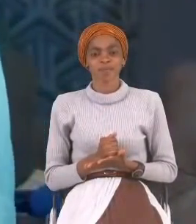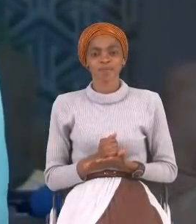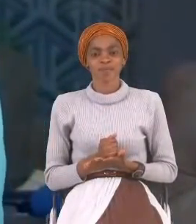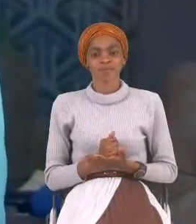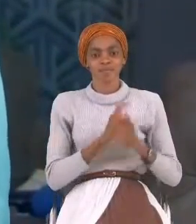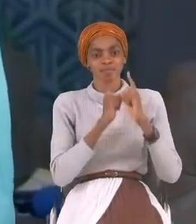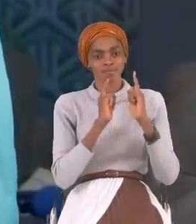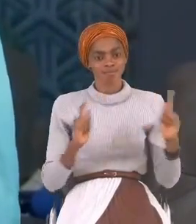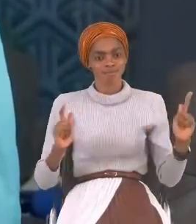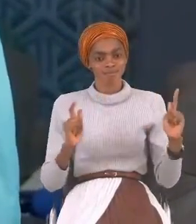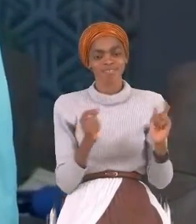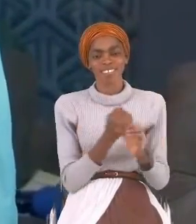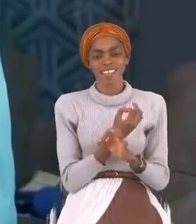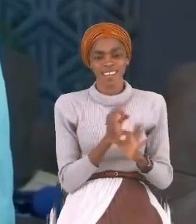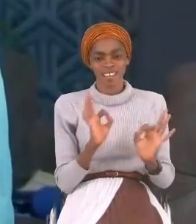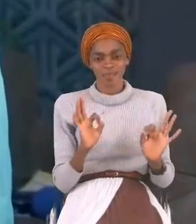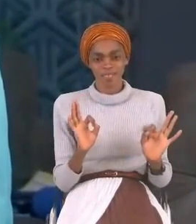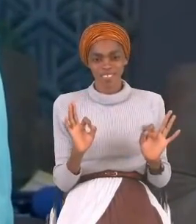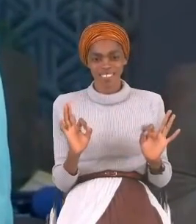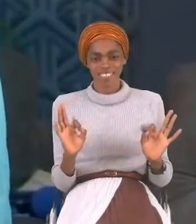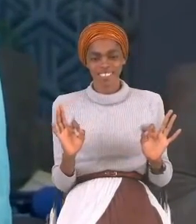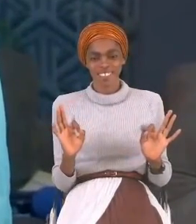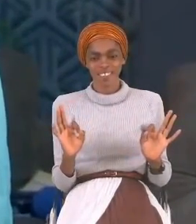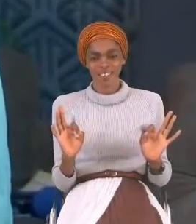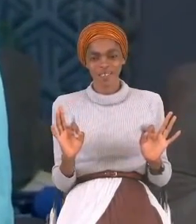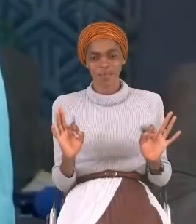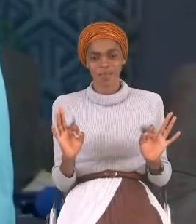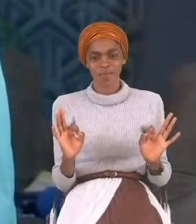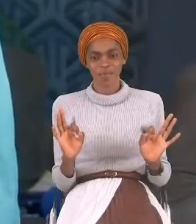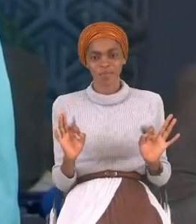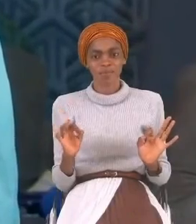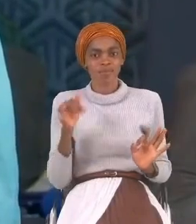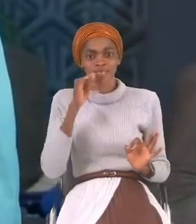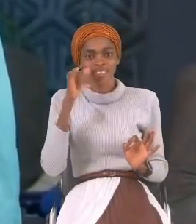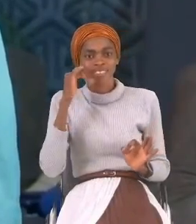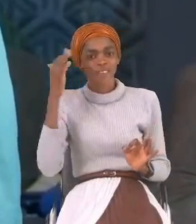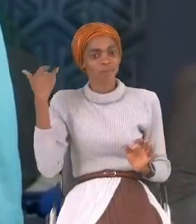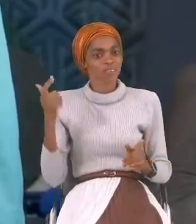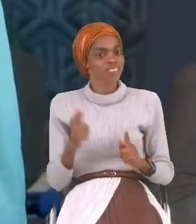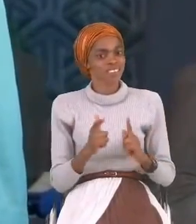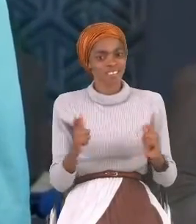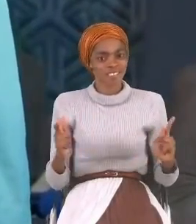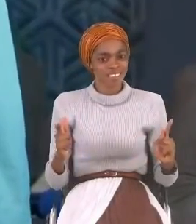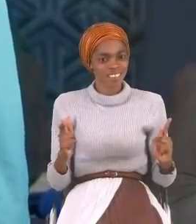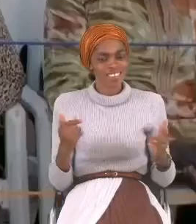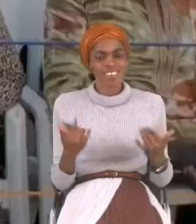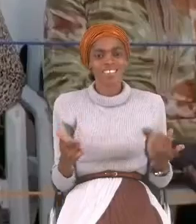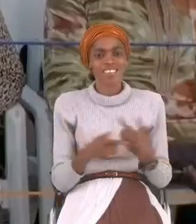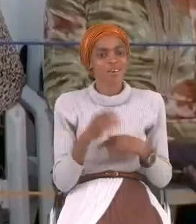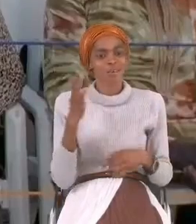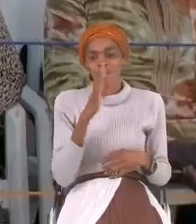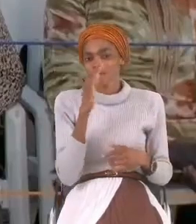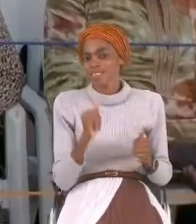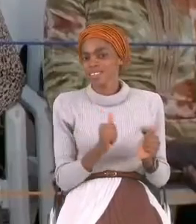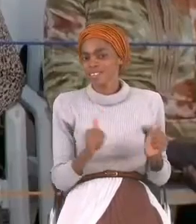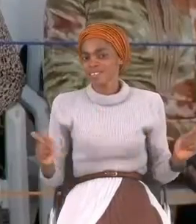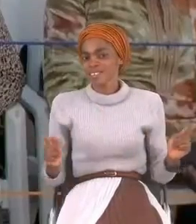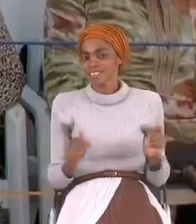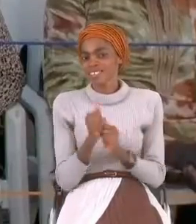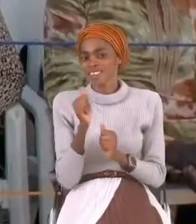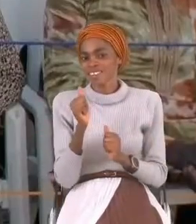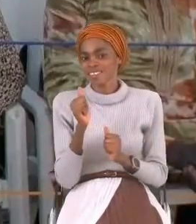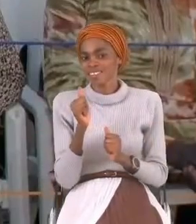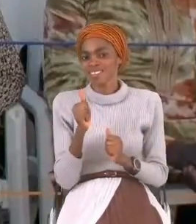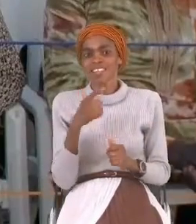Supernatural liberation. Yesterday was great. Today is going to be greater. Tell